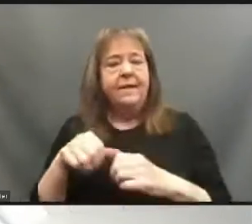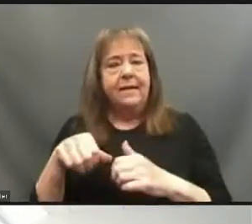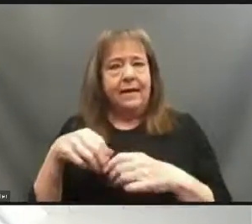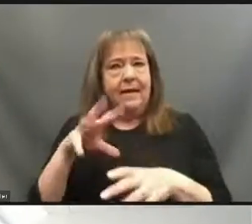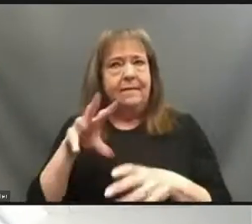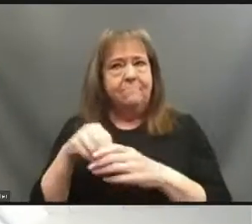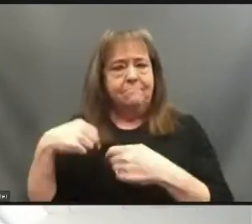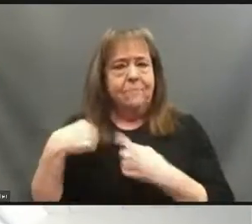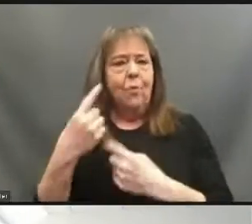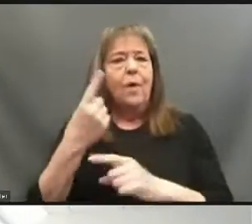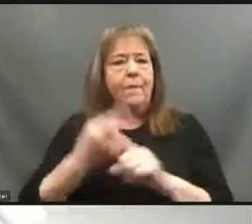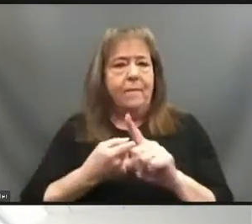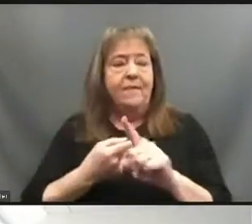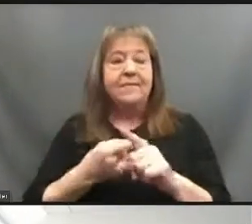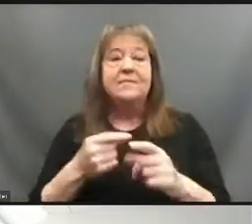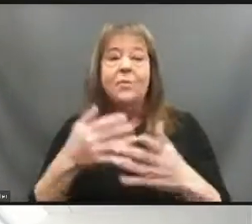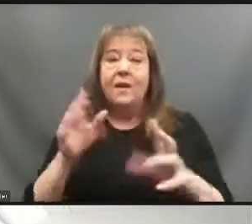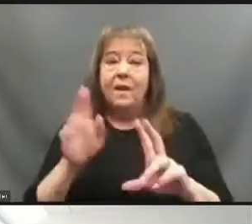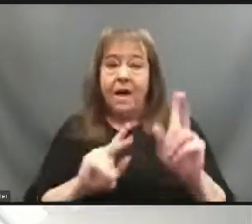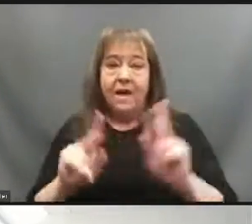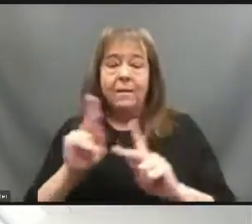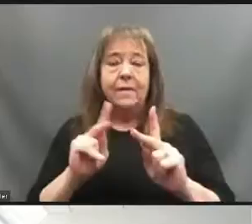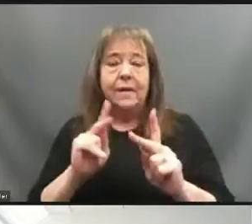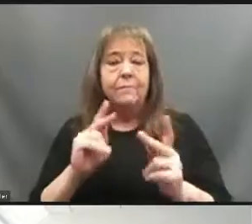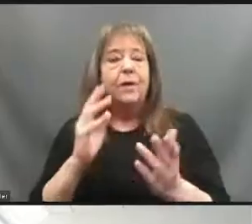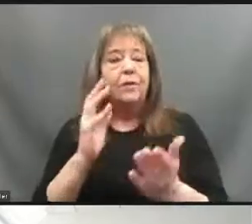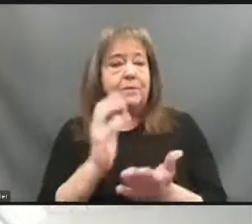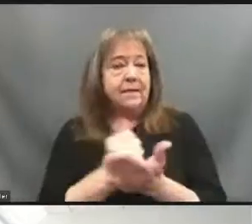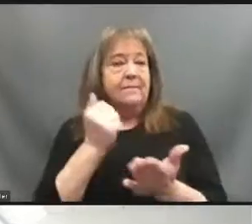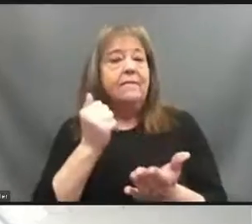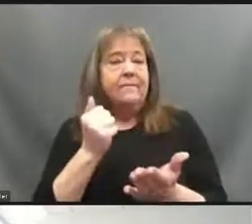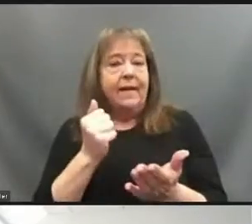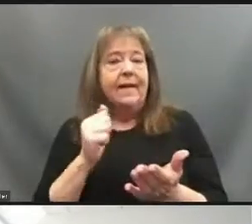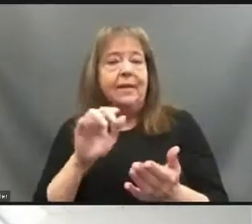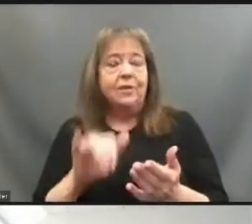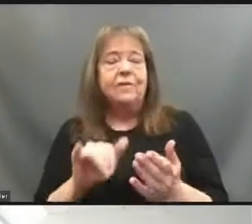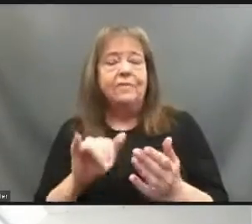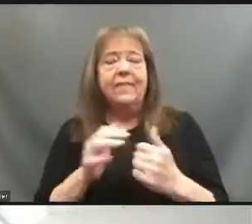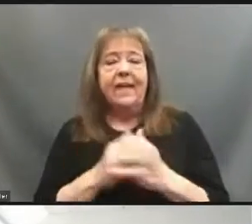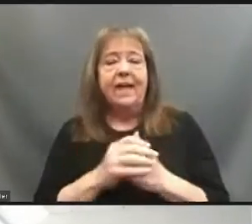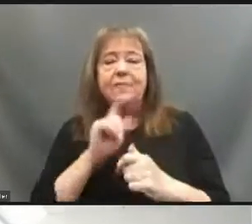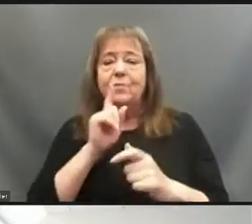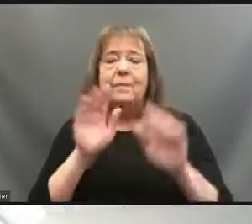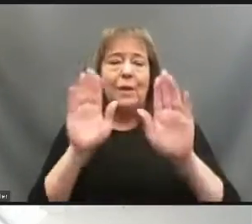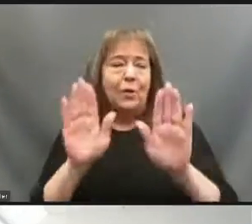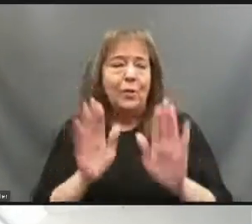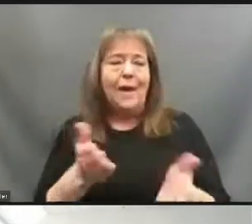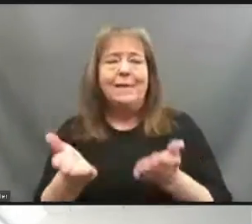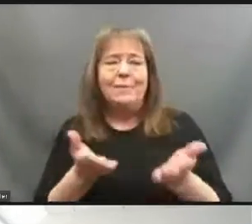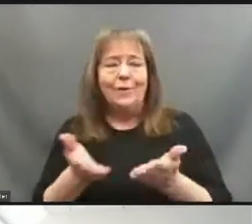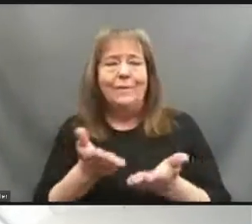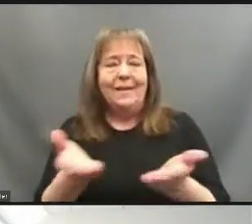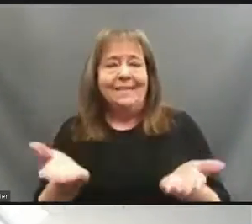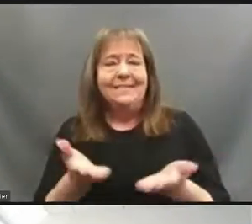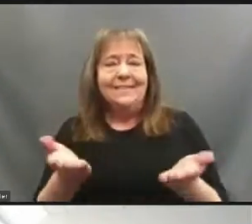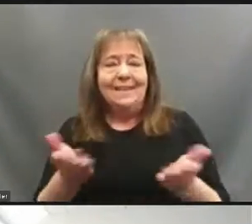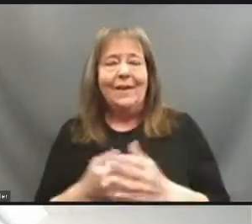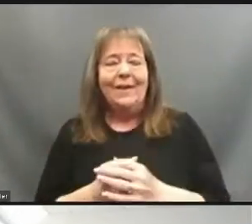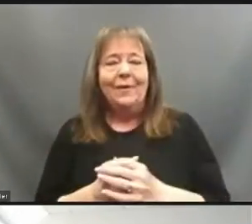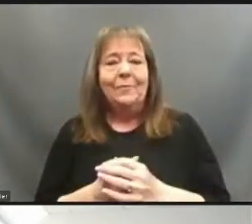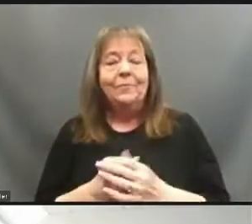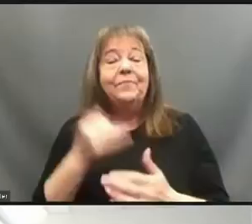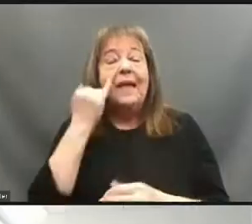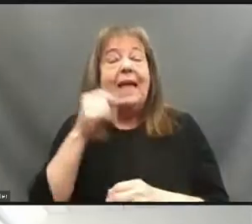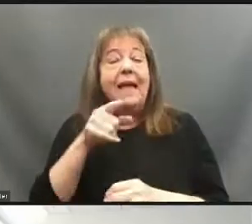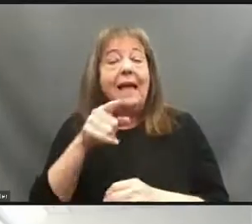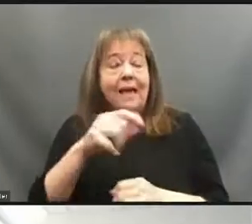certainly had a lot of interest and seen a lot of patients through that clinic. So that's been a great service here in our community. If you're